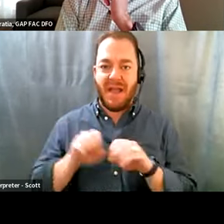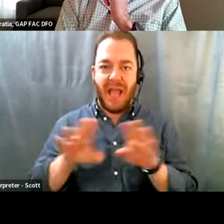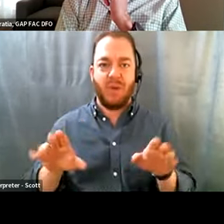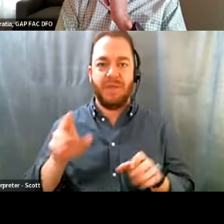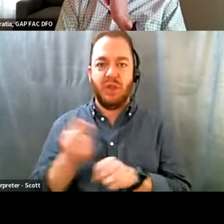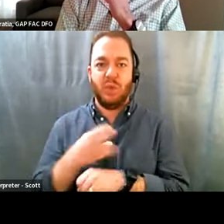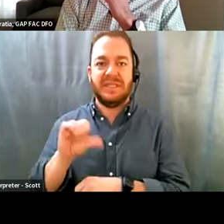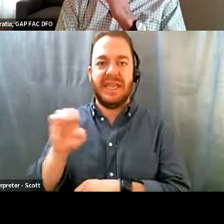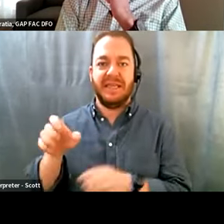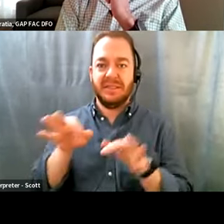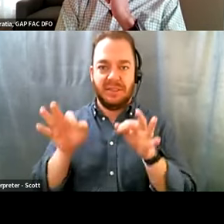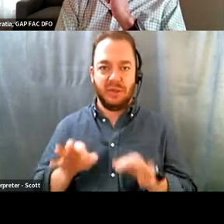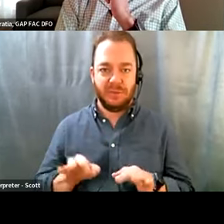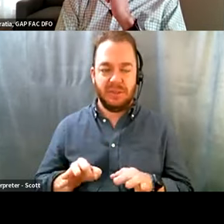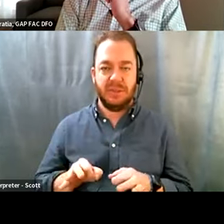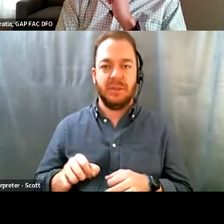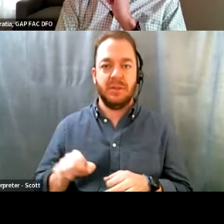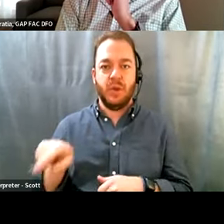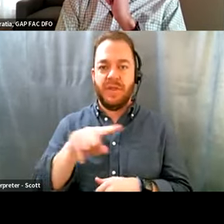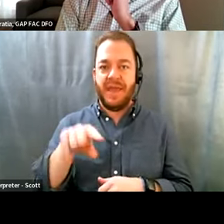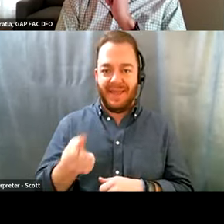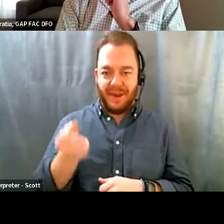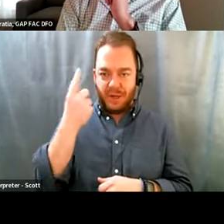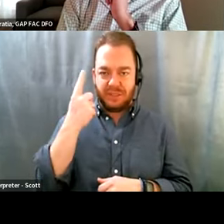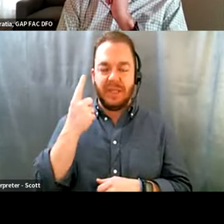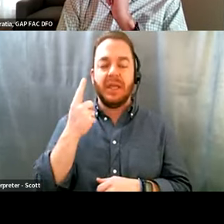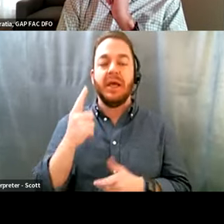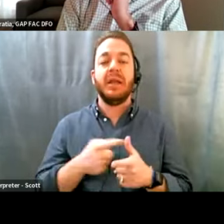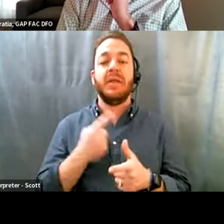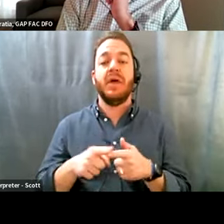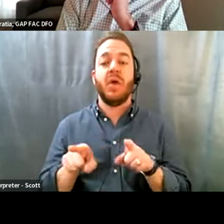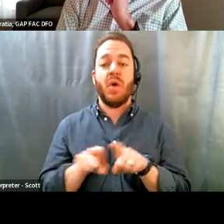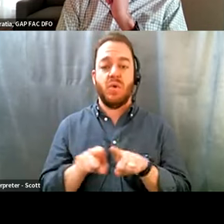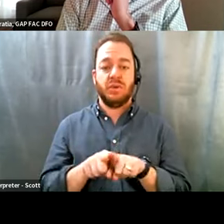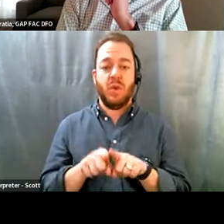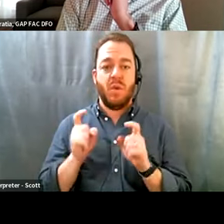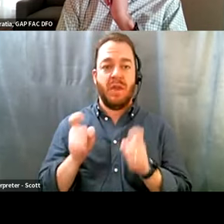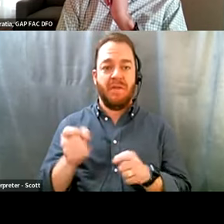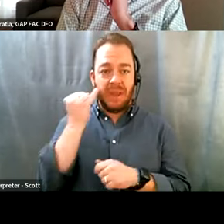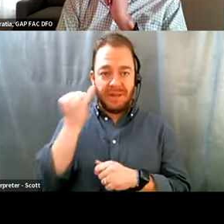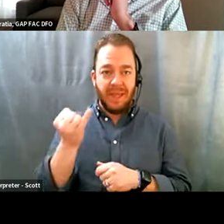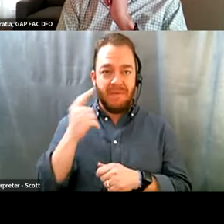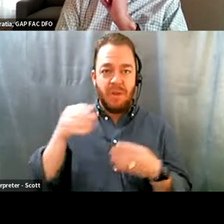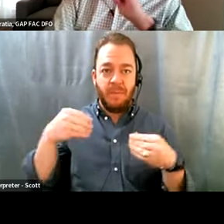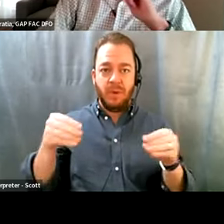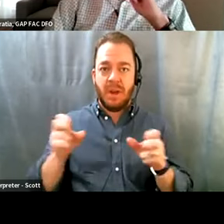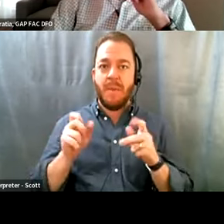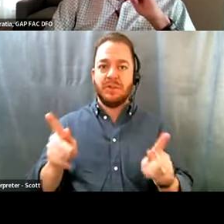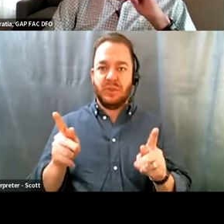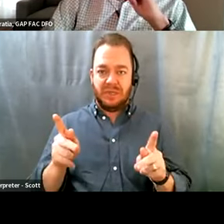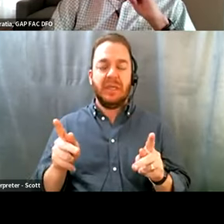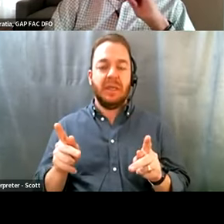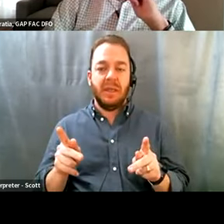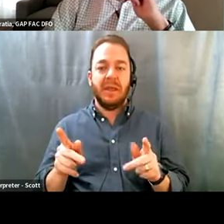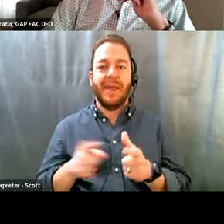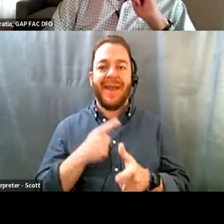case description, something that they can understand. And then you can also give them an idea of the market opportunity of that.